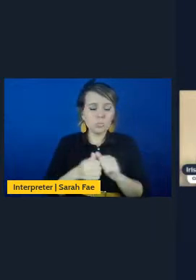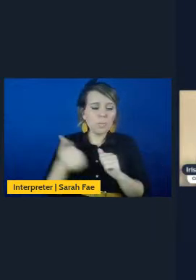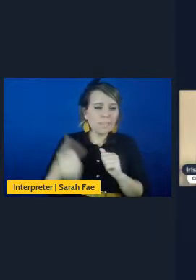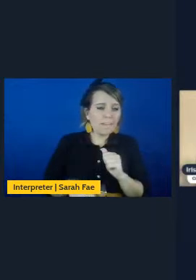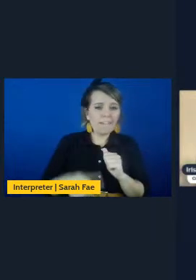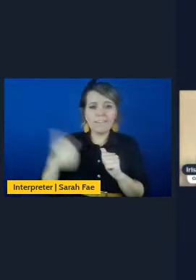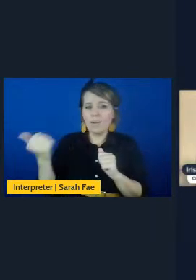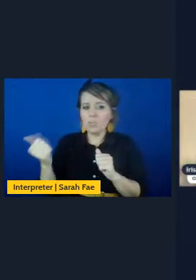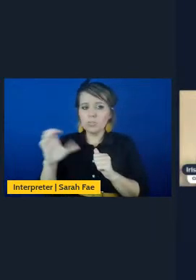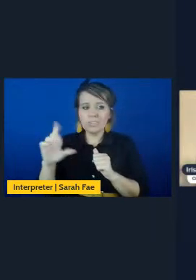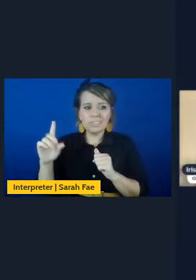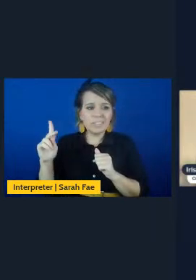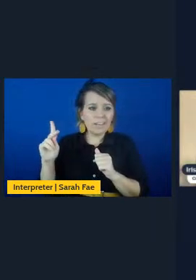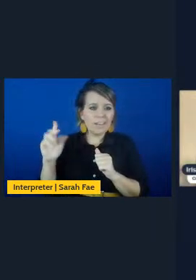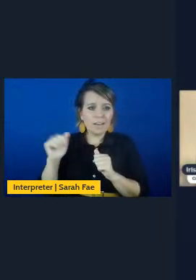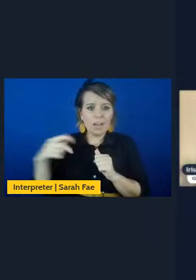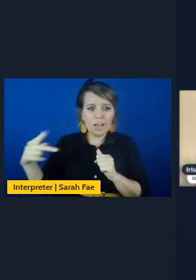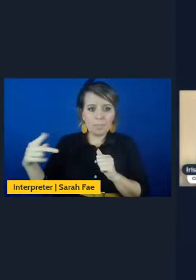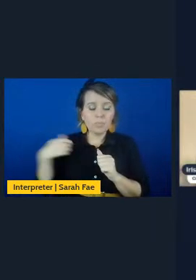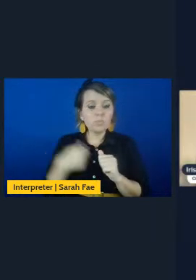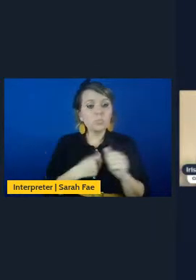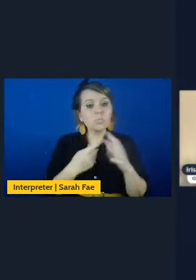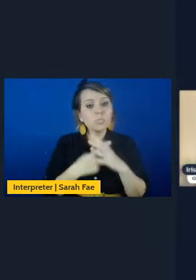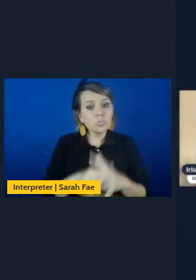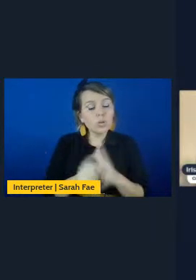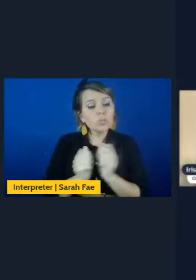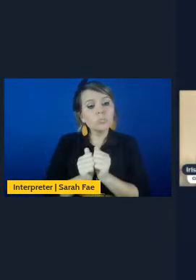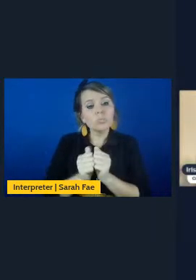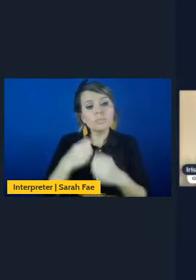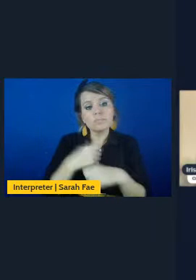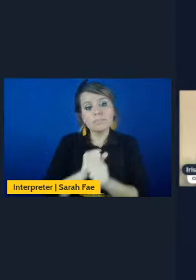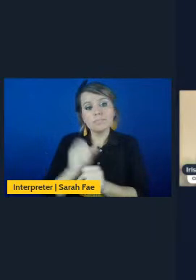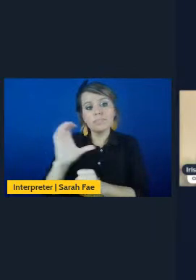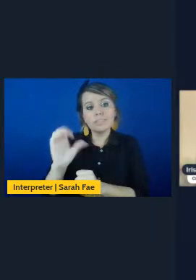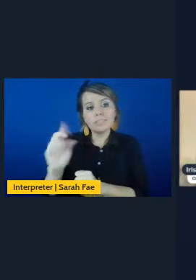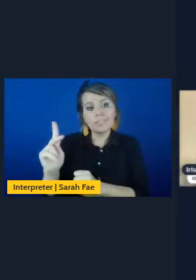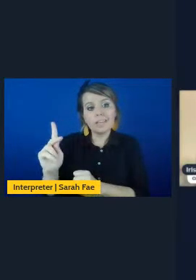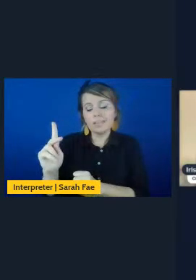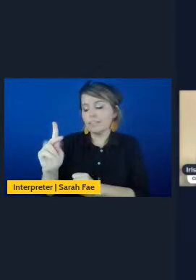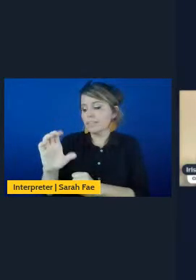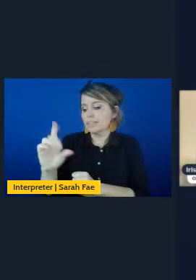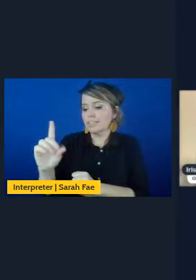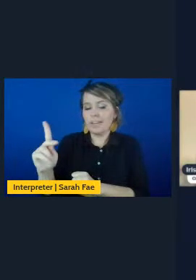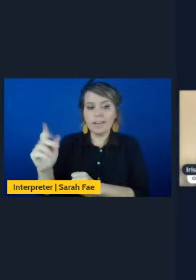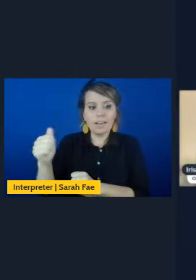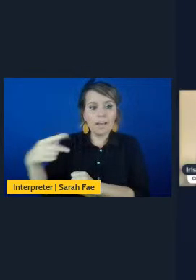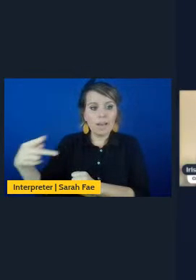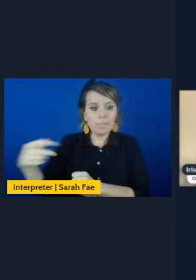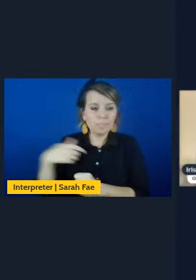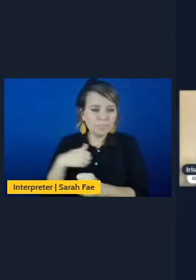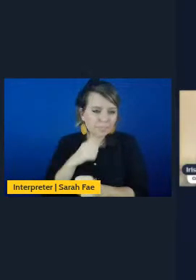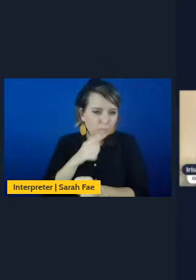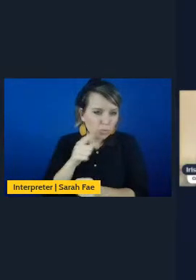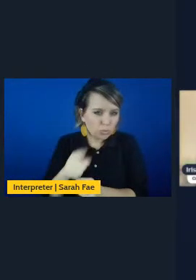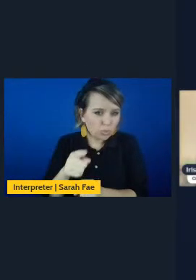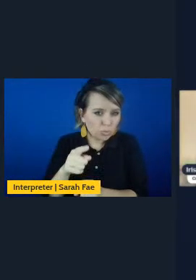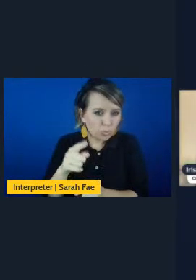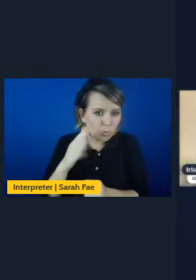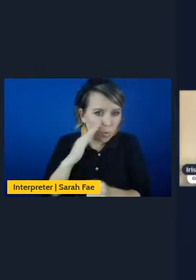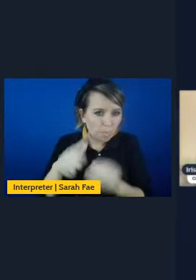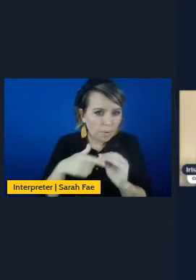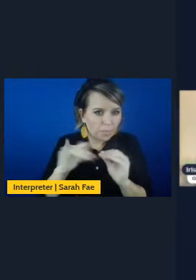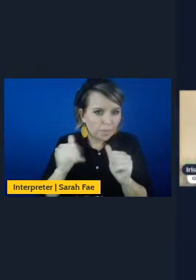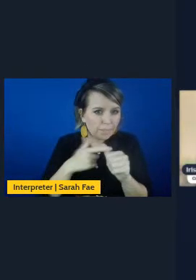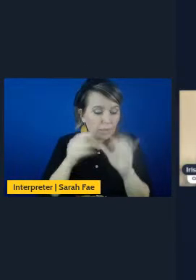CDK application. We will start by creating a CDK app. I'm pretty sure you're familiar with the first part here as we create